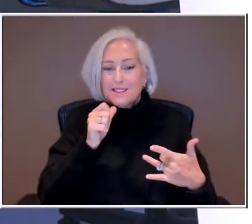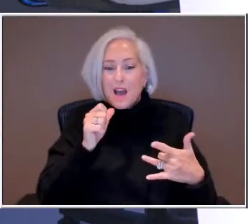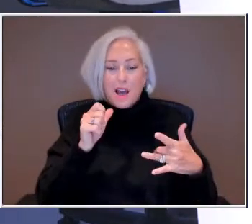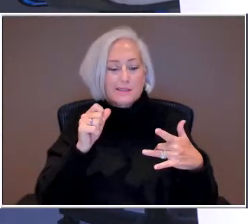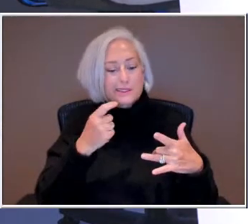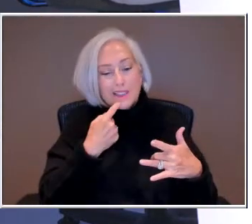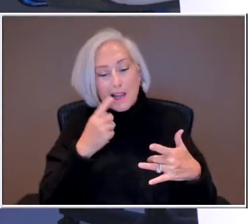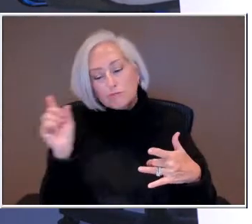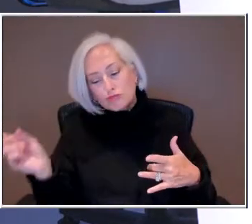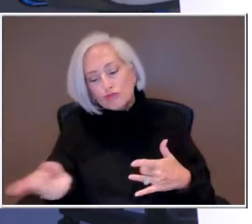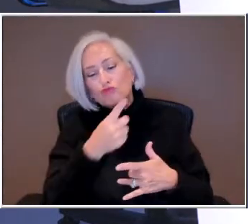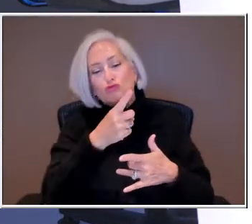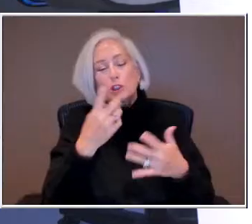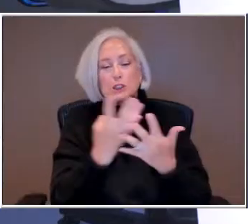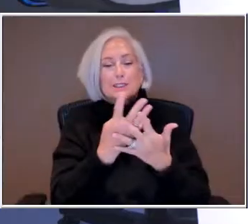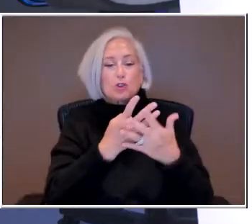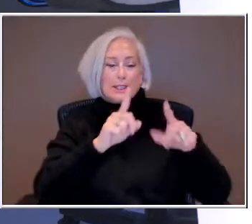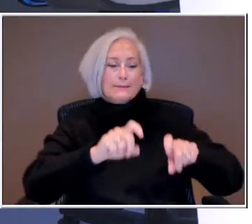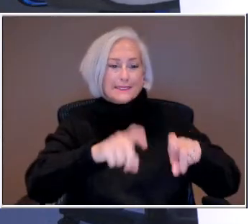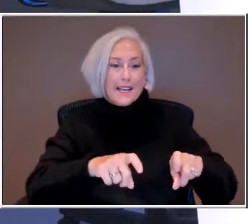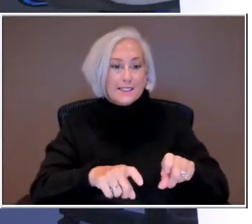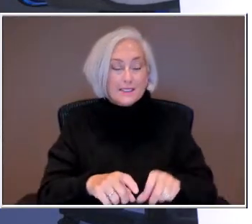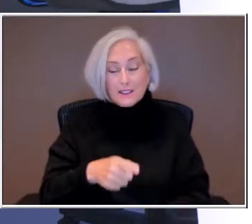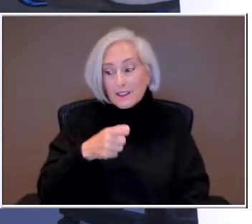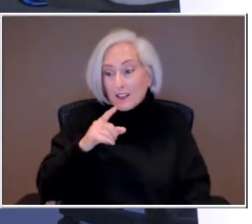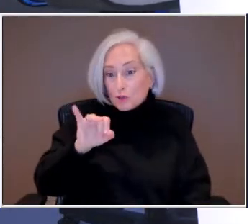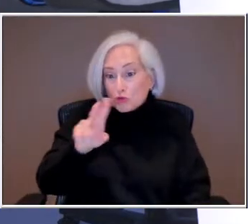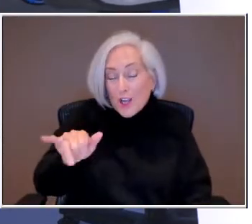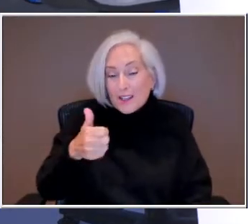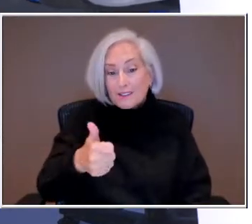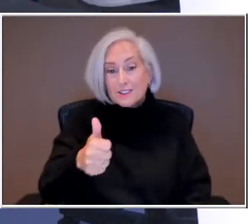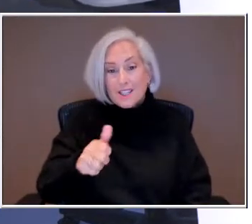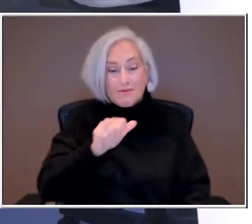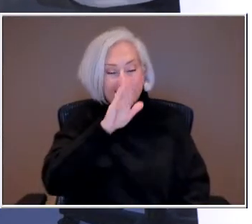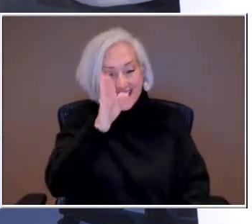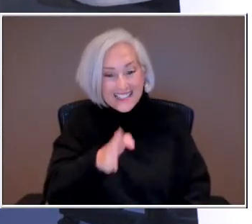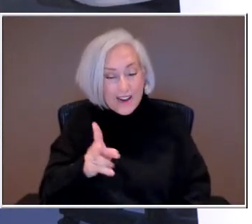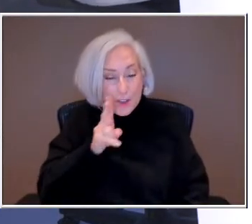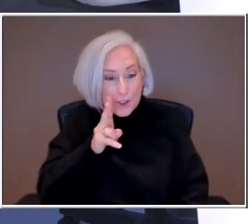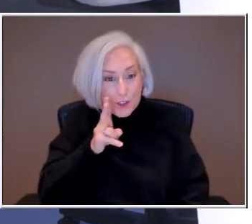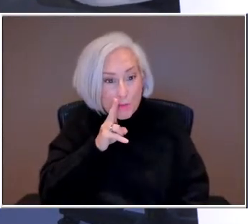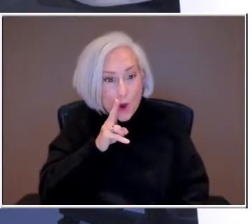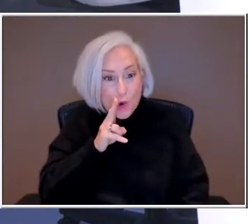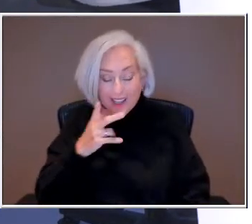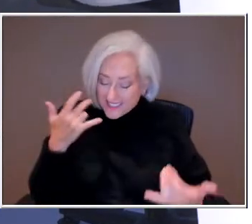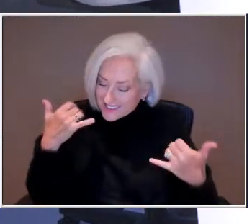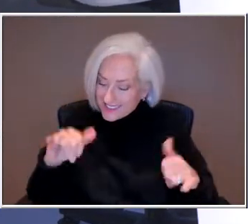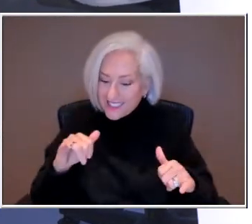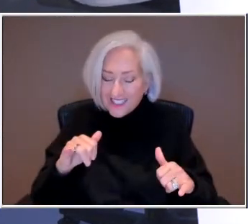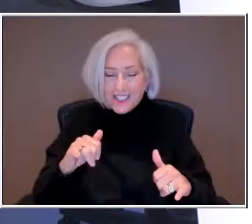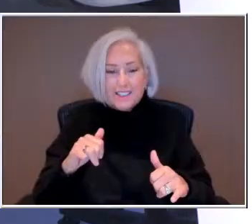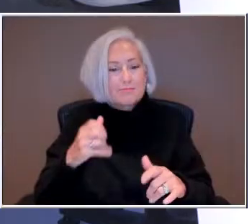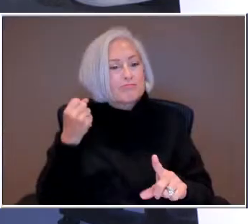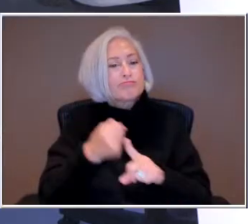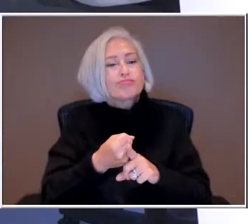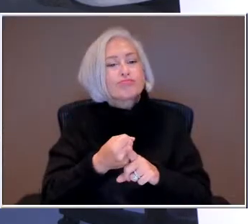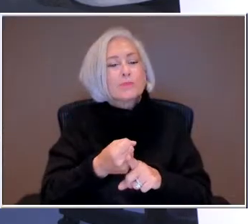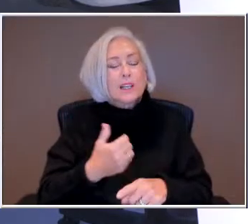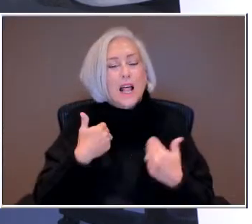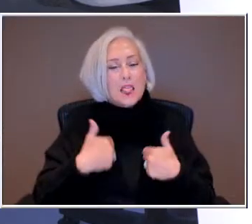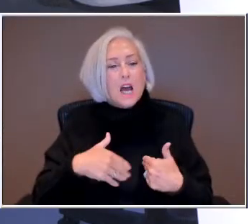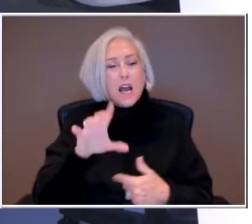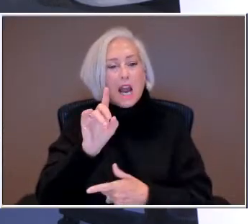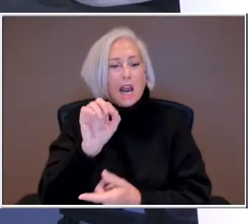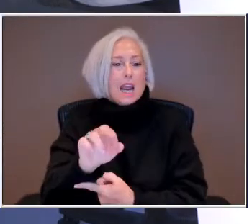yet she was still diagnosed with lung cancer, which is just a reminder that this disease does not always follow the rules. But for people who